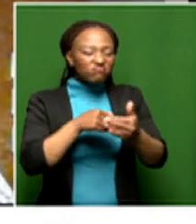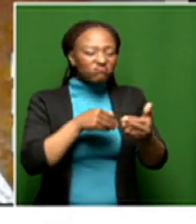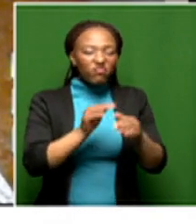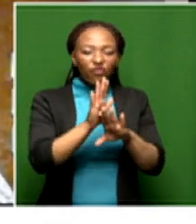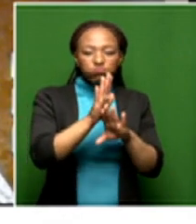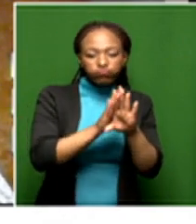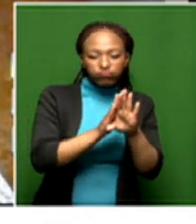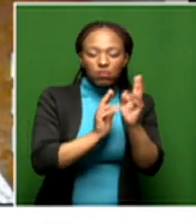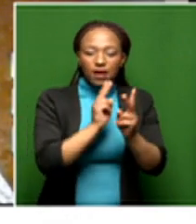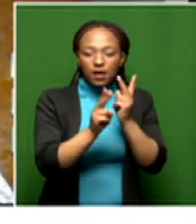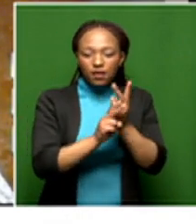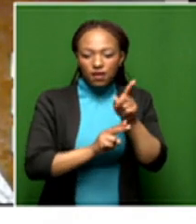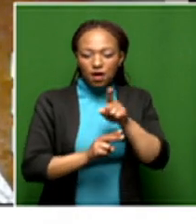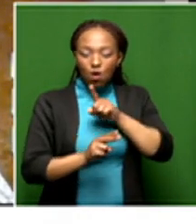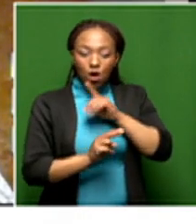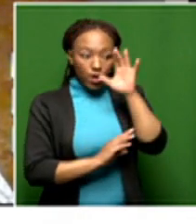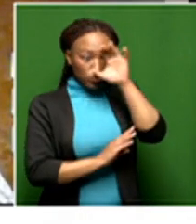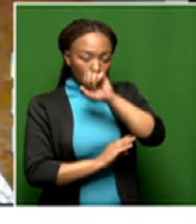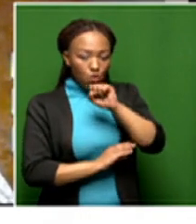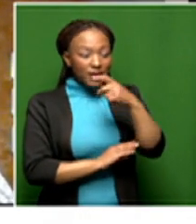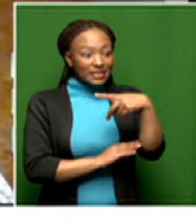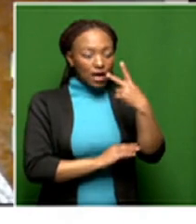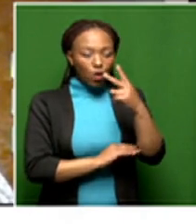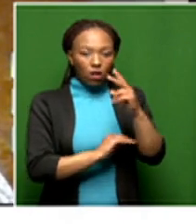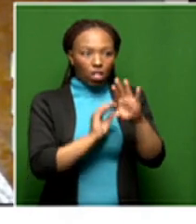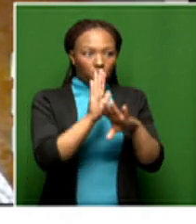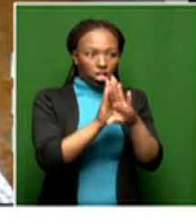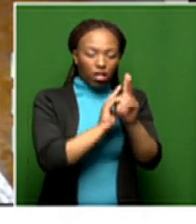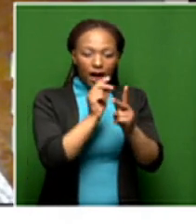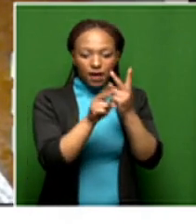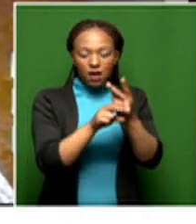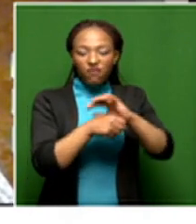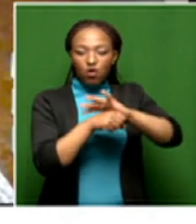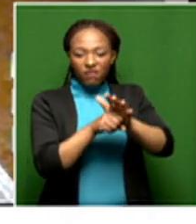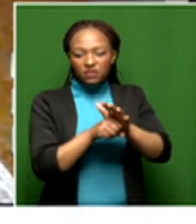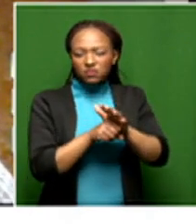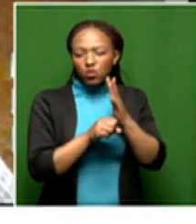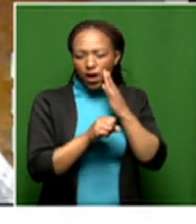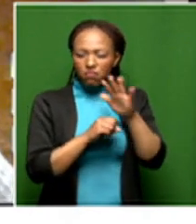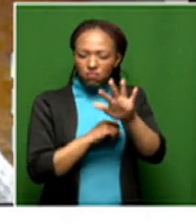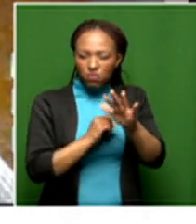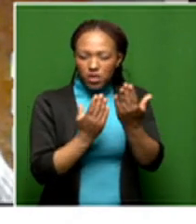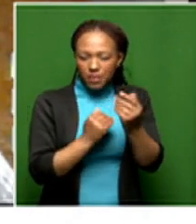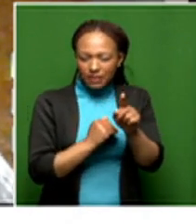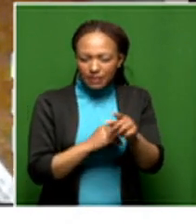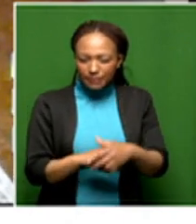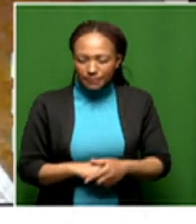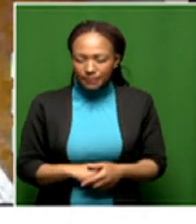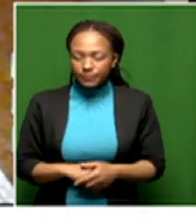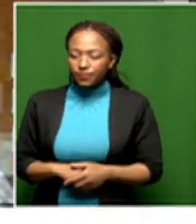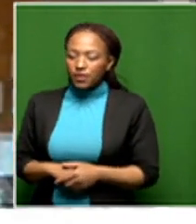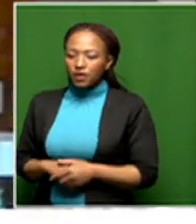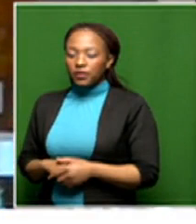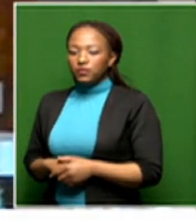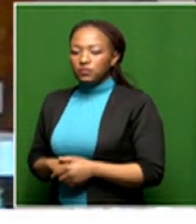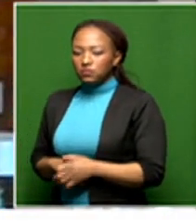that to happen, assuming that we don't have a second wave of COVID-19, of course? Sure. We simulated that